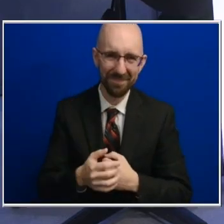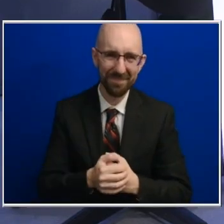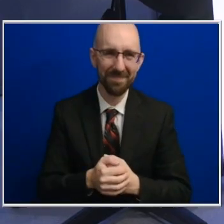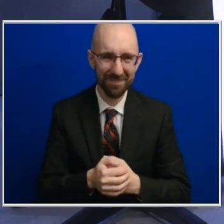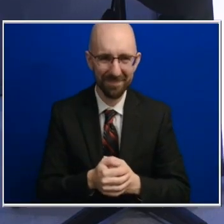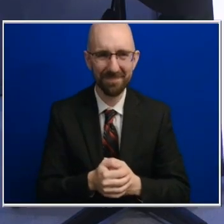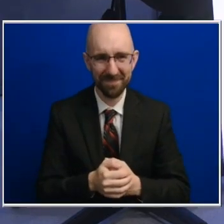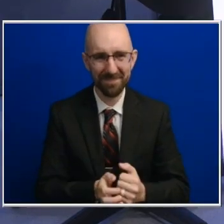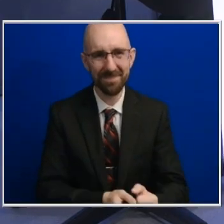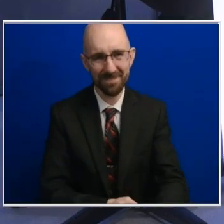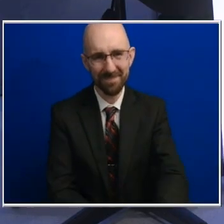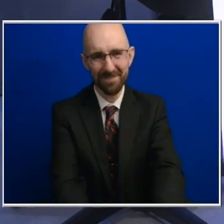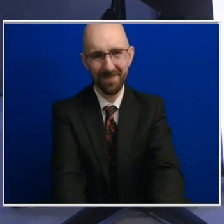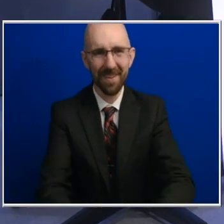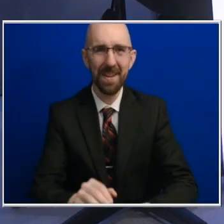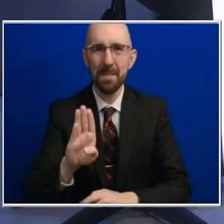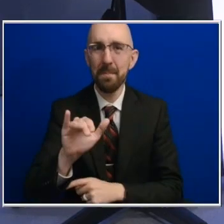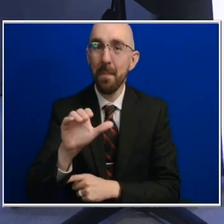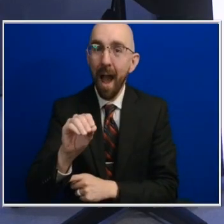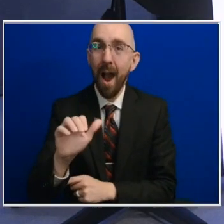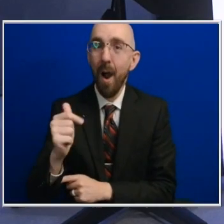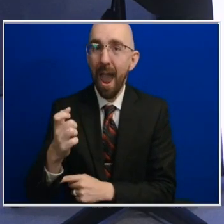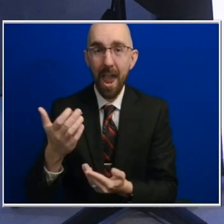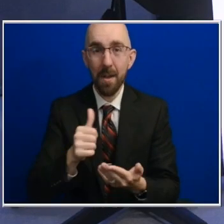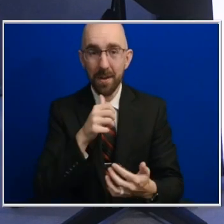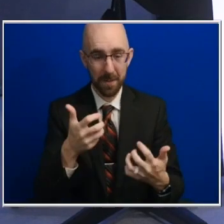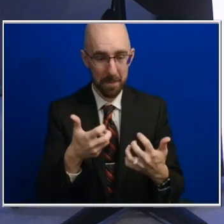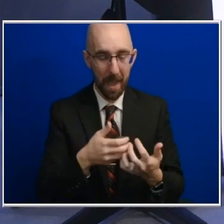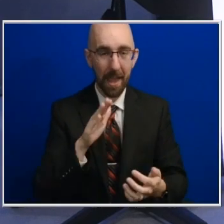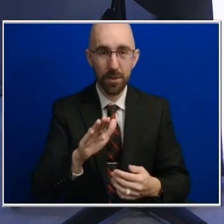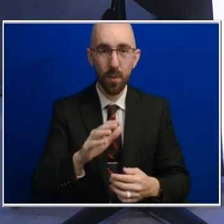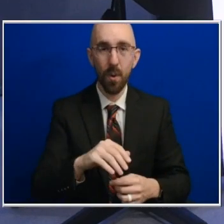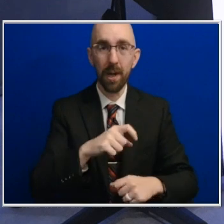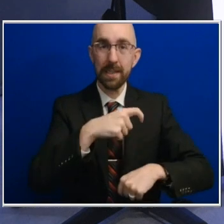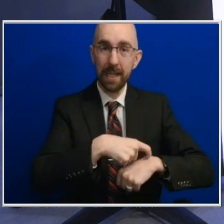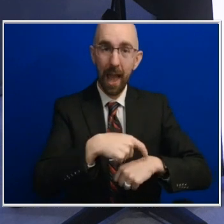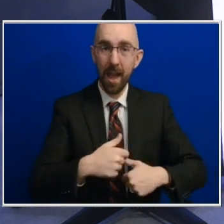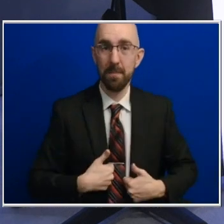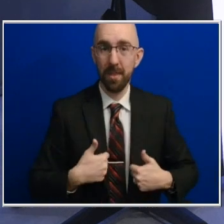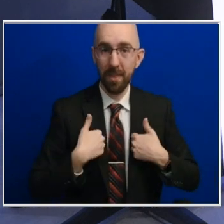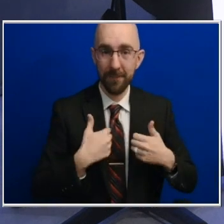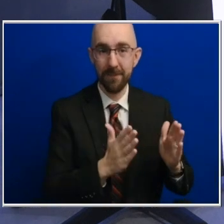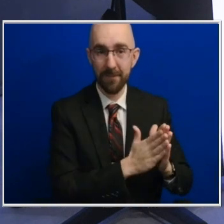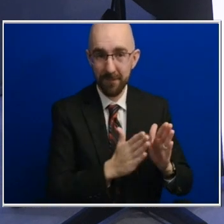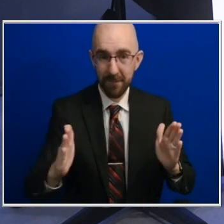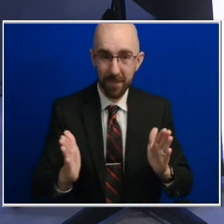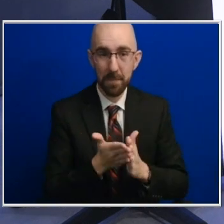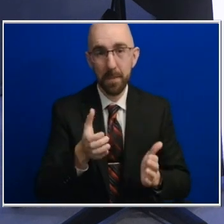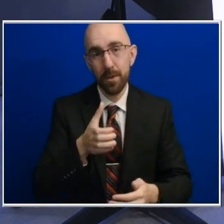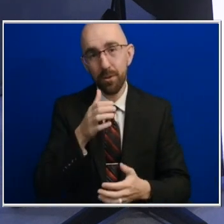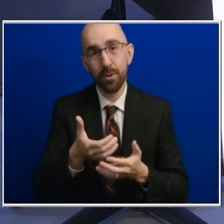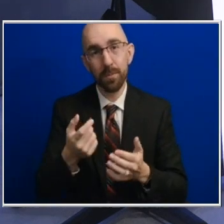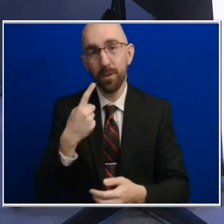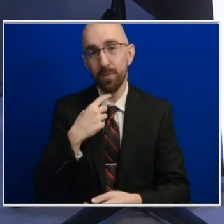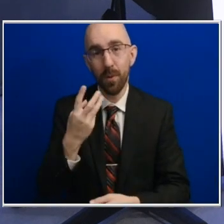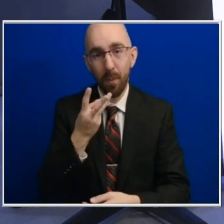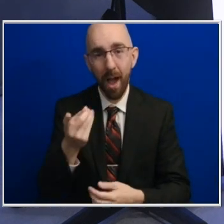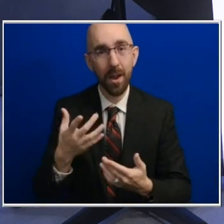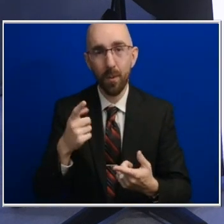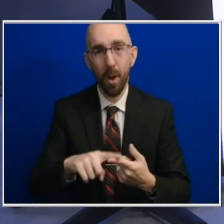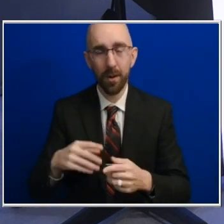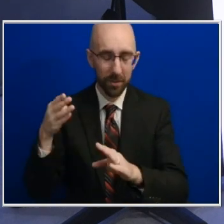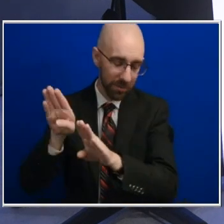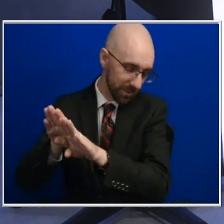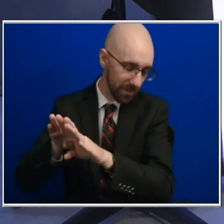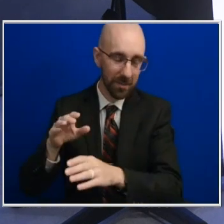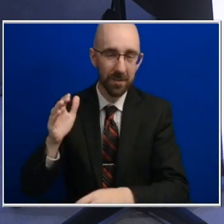Your biological age might not match your chronological age, or you may drink too much red wine and have some fun, and you don't want to be shutting the door. I guess